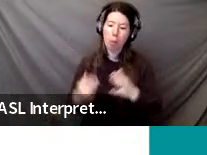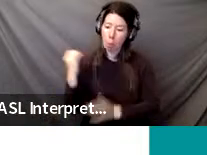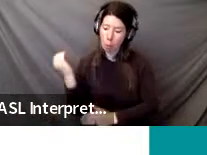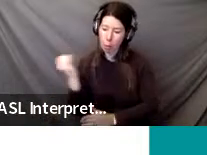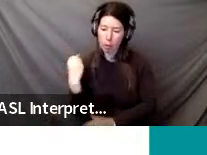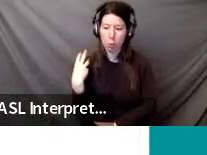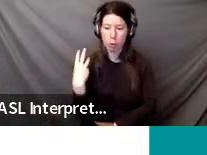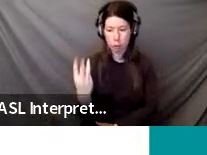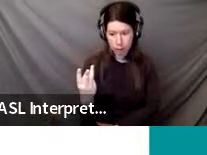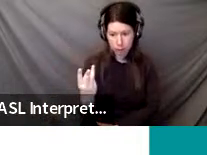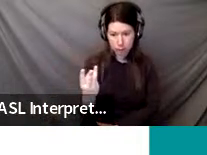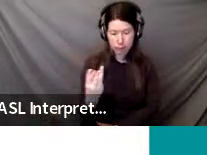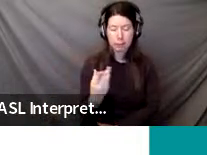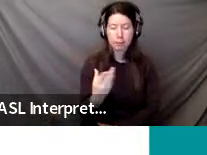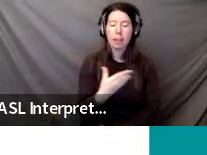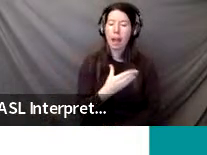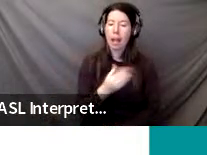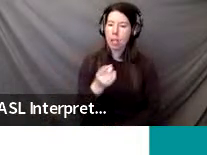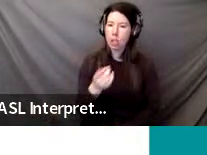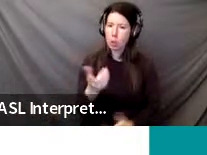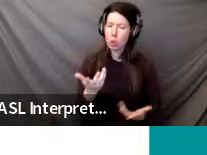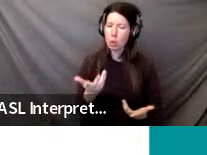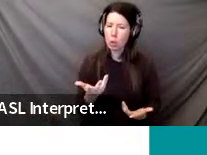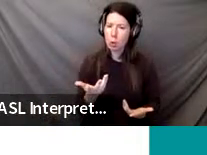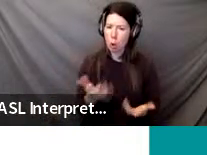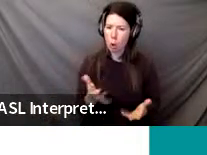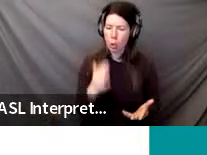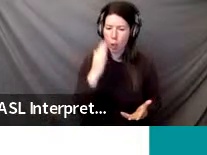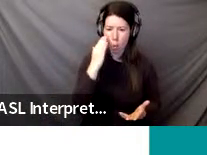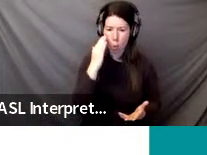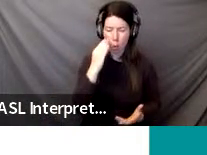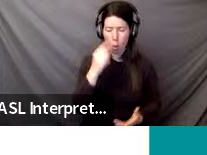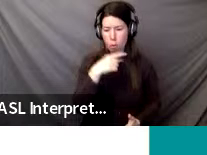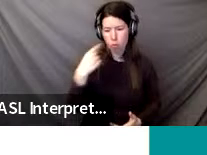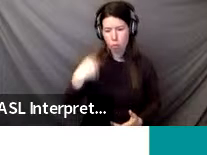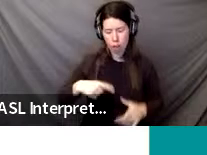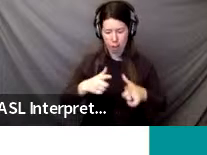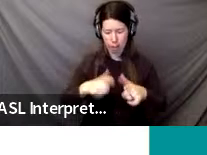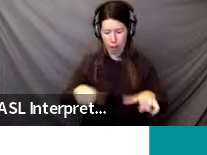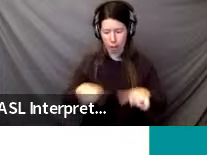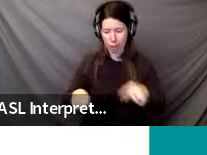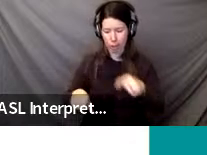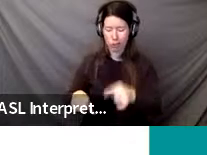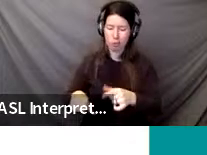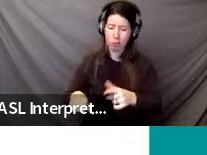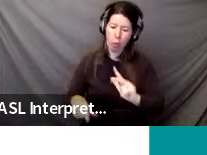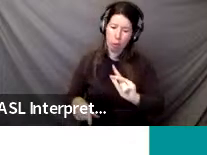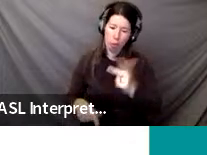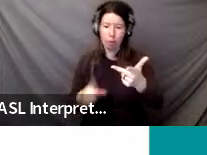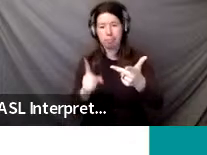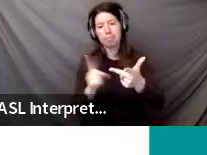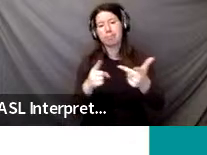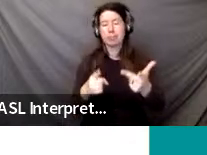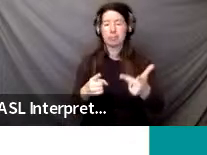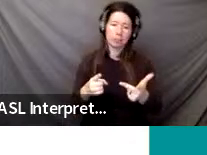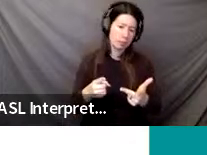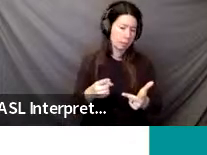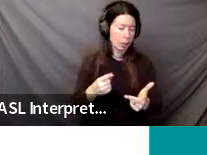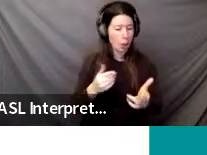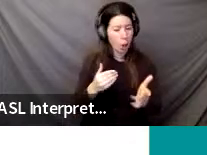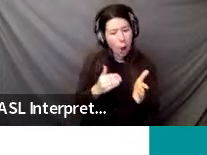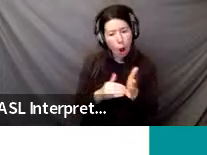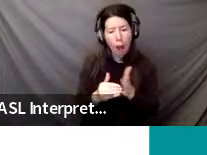Washington. And you probably know that Russian language was the third most common spoken